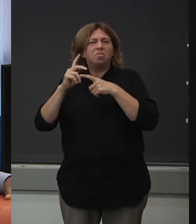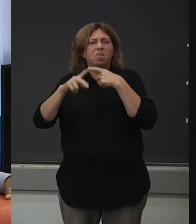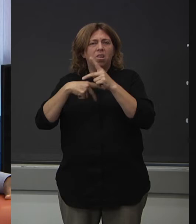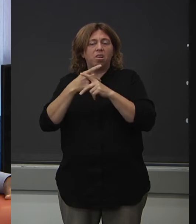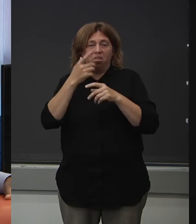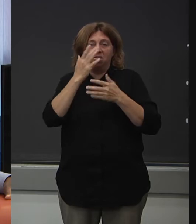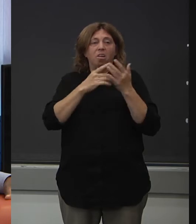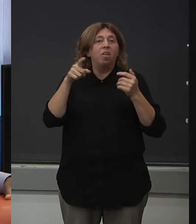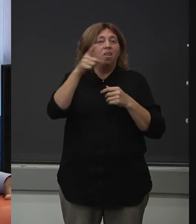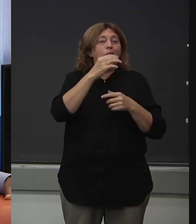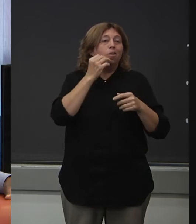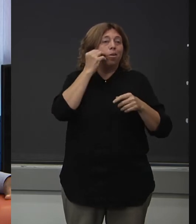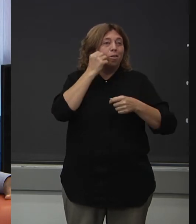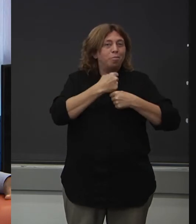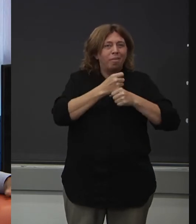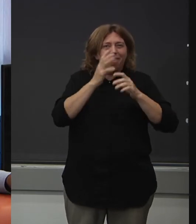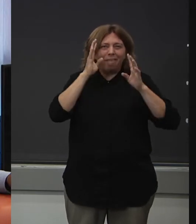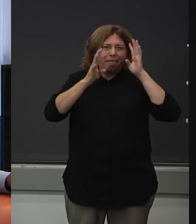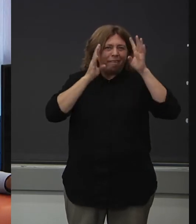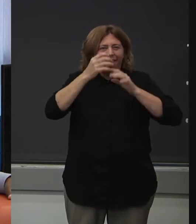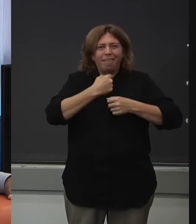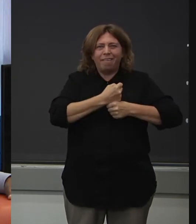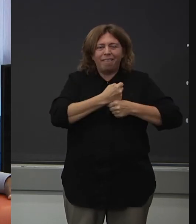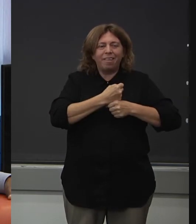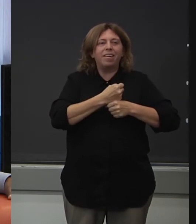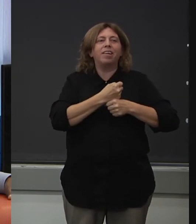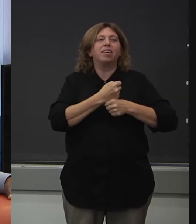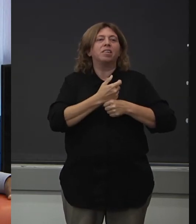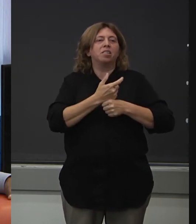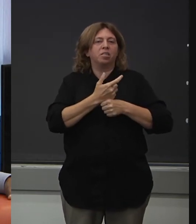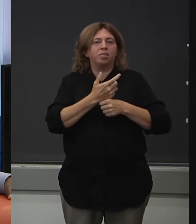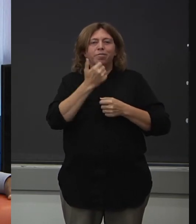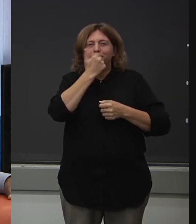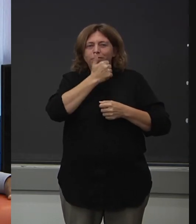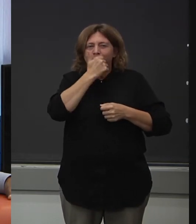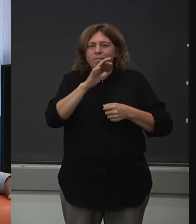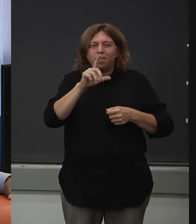cloth face coverings, like scarves, bandanas,